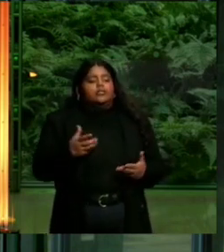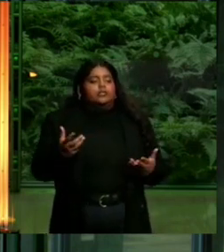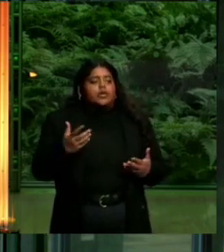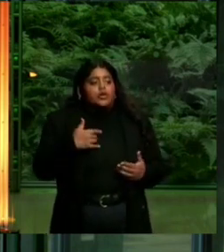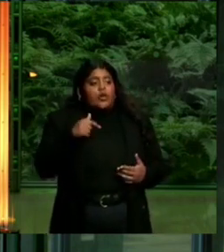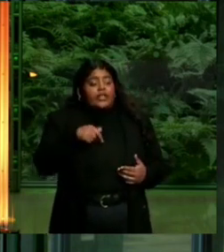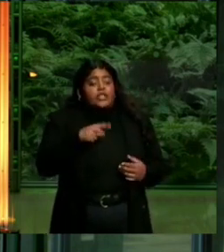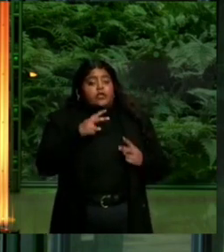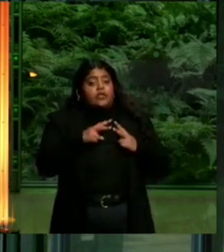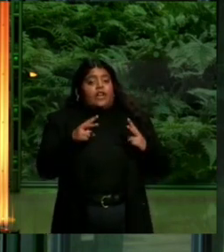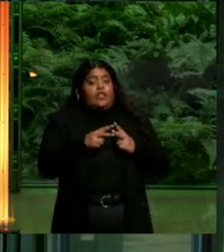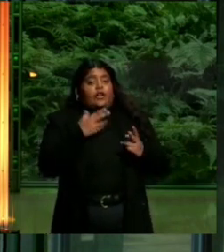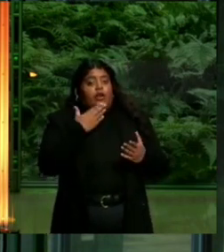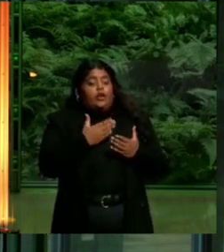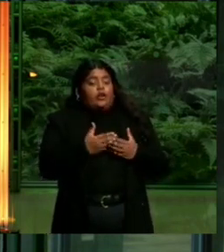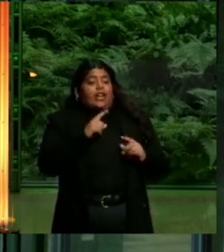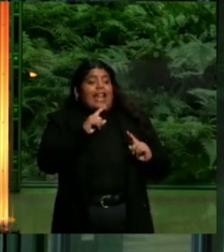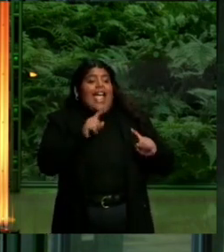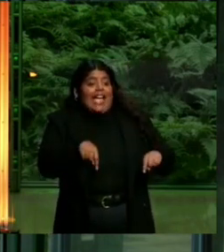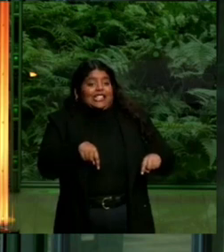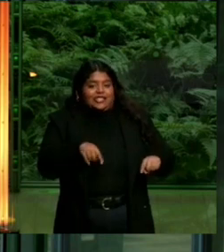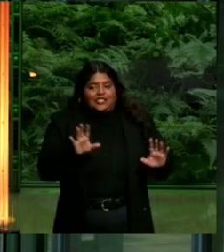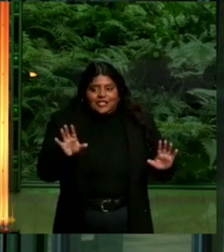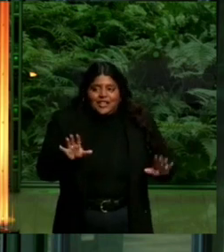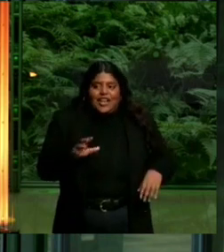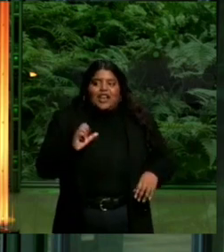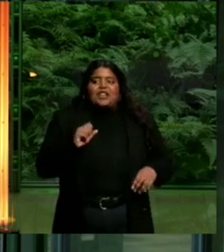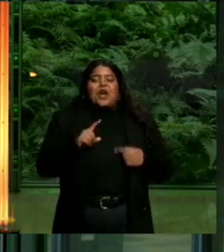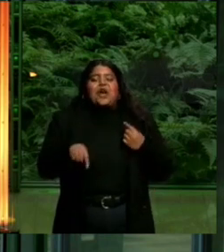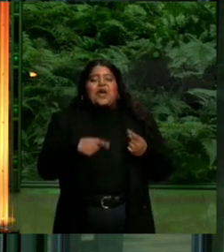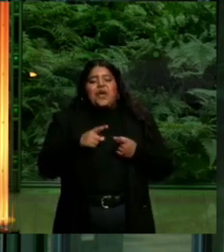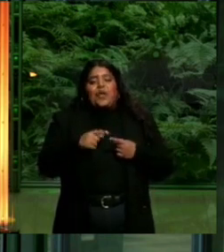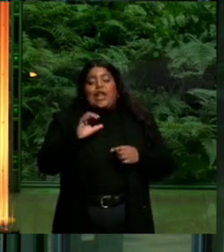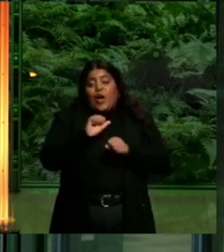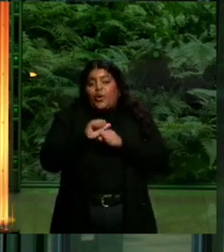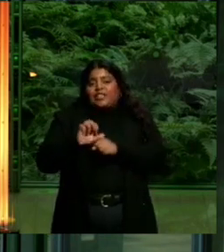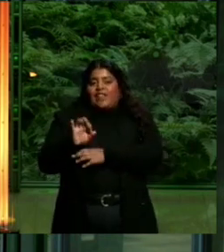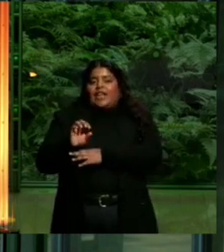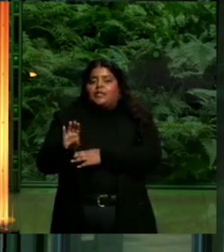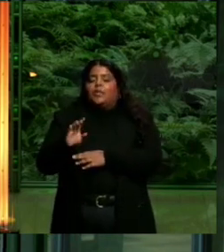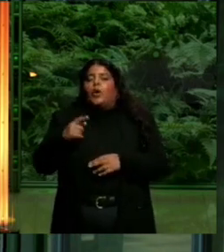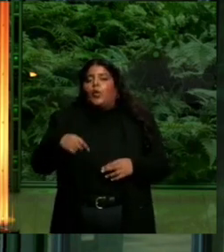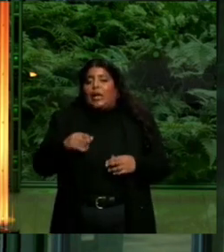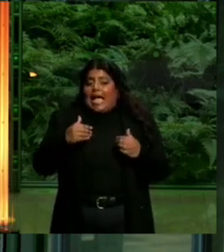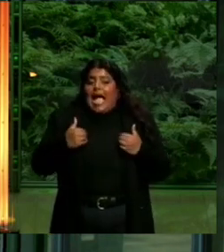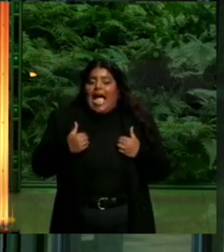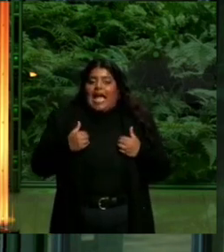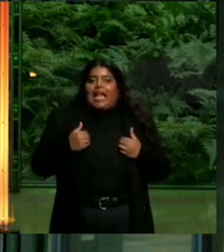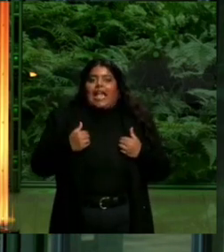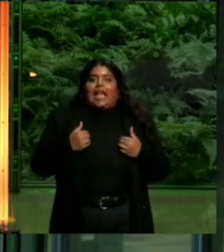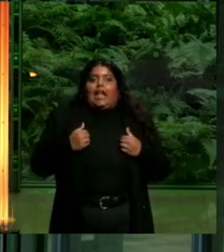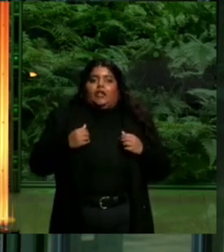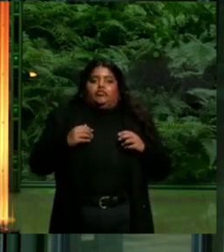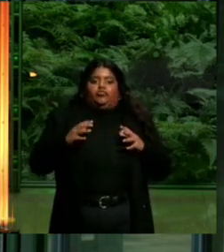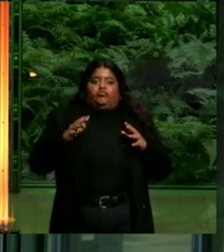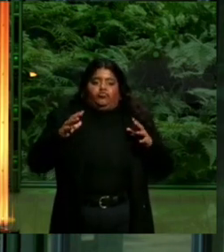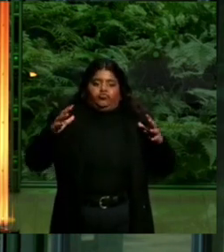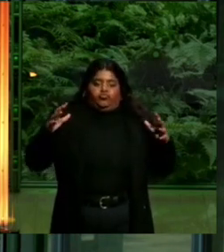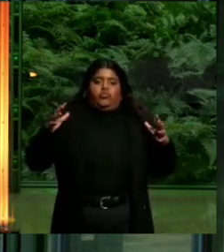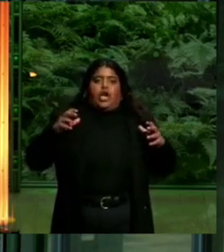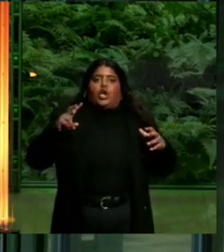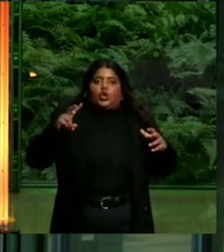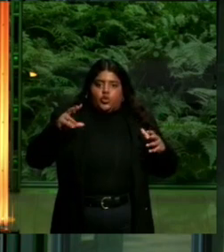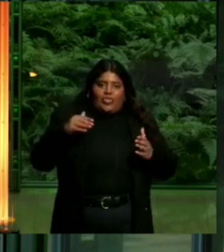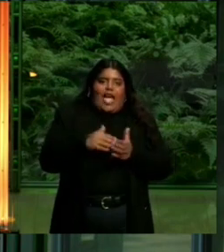this I have a really good answer for, right? So when I worked at Facebook, we had an army of like 2,000